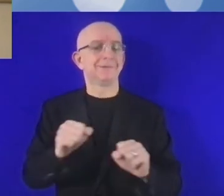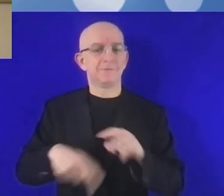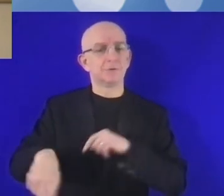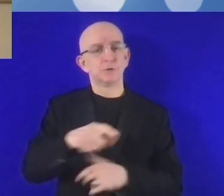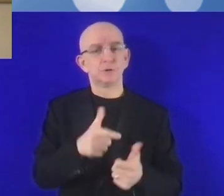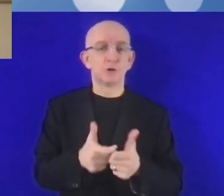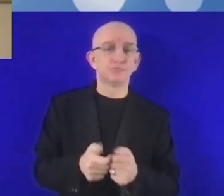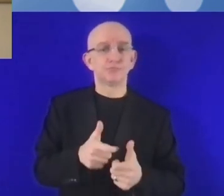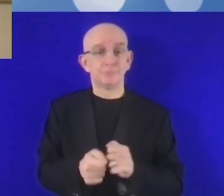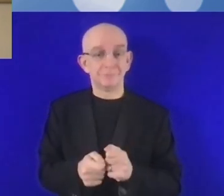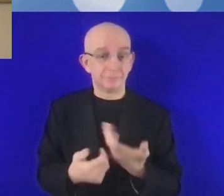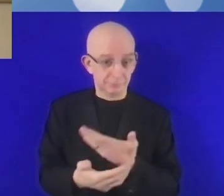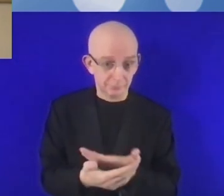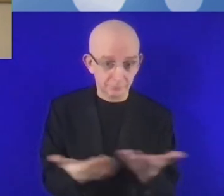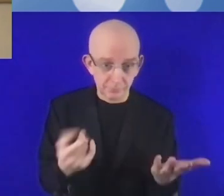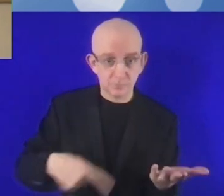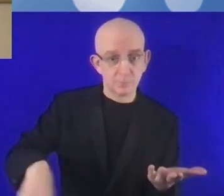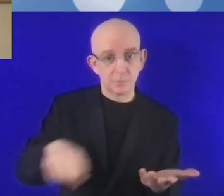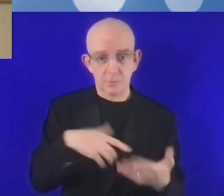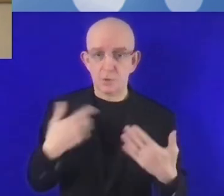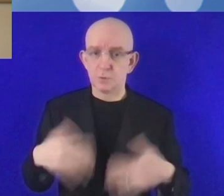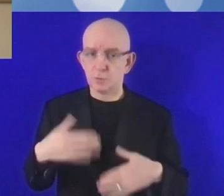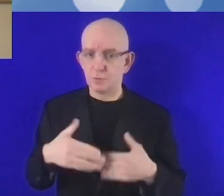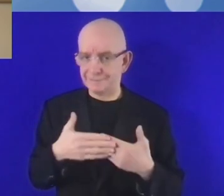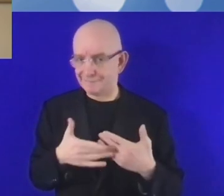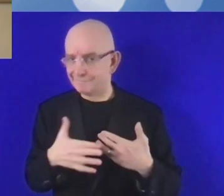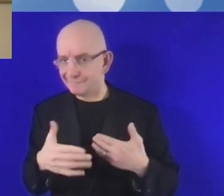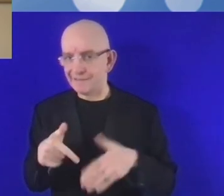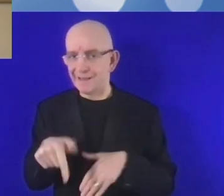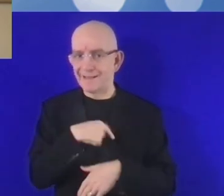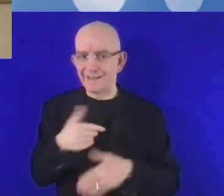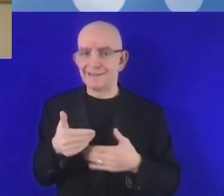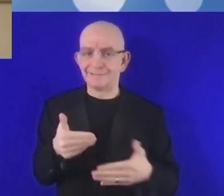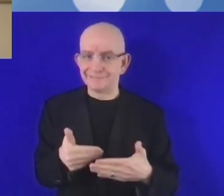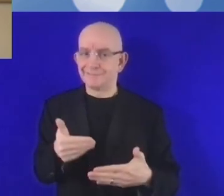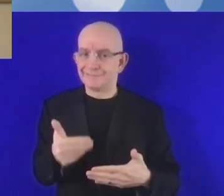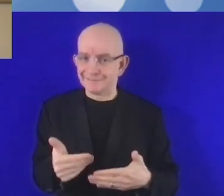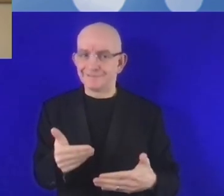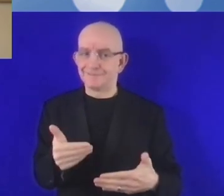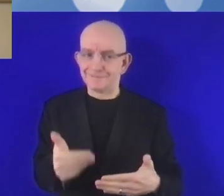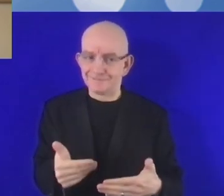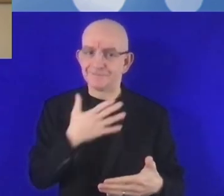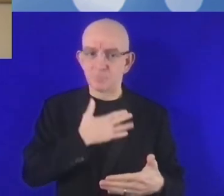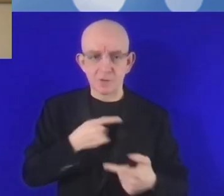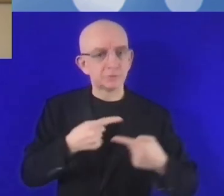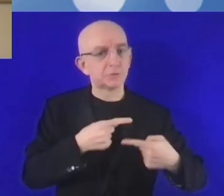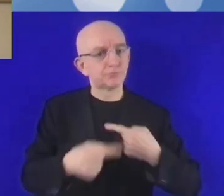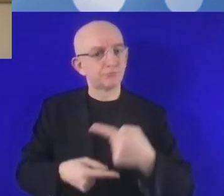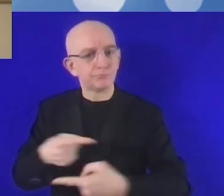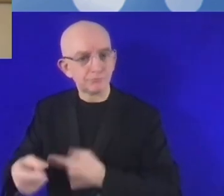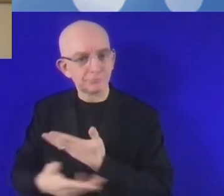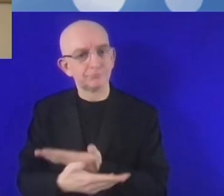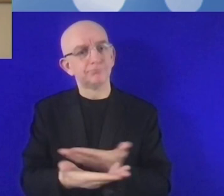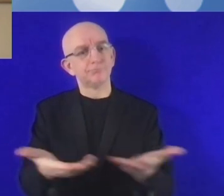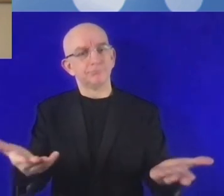out the ITU and structures more broadly to support the operators as